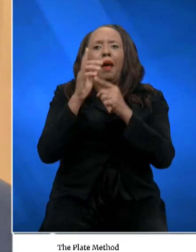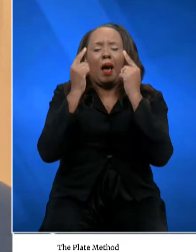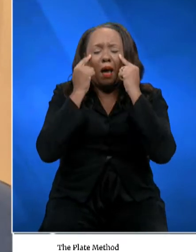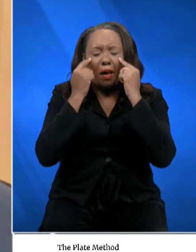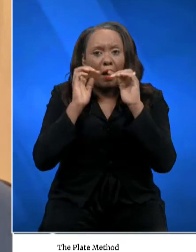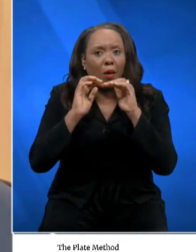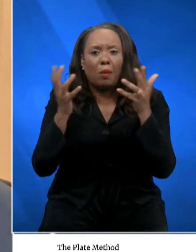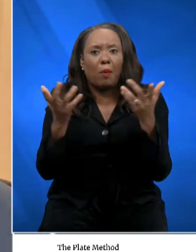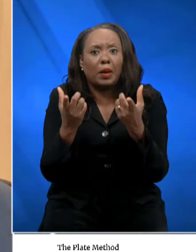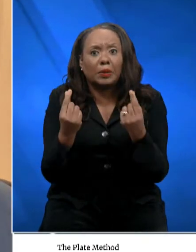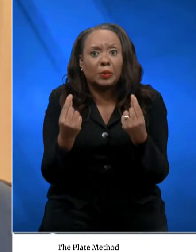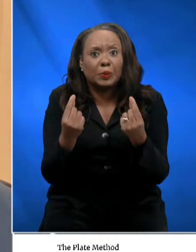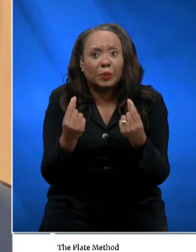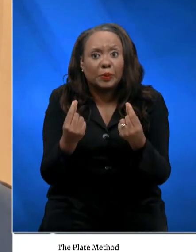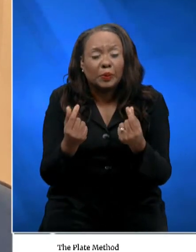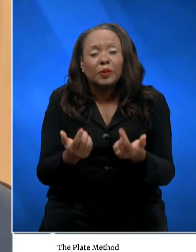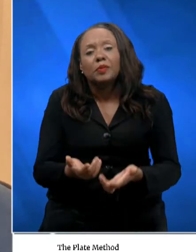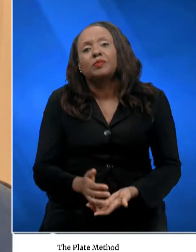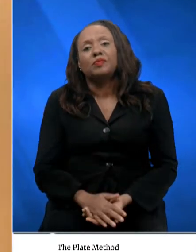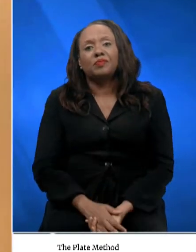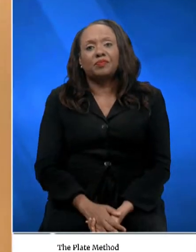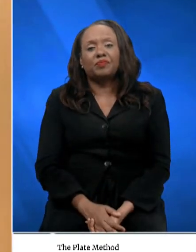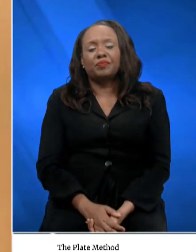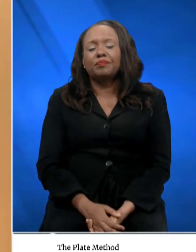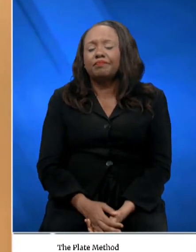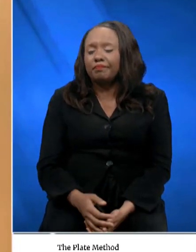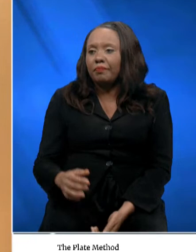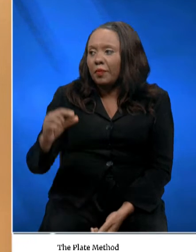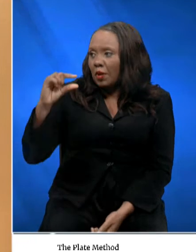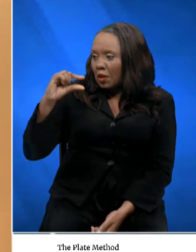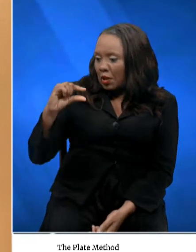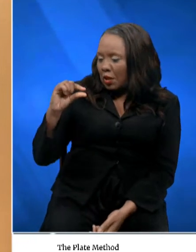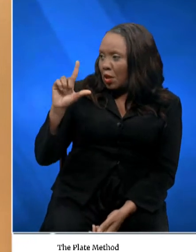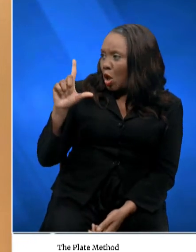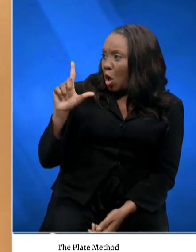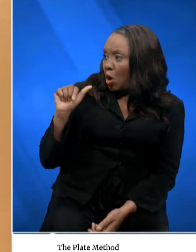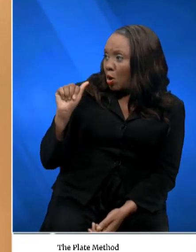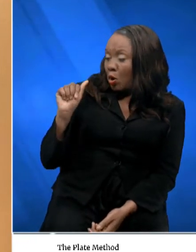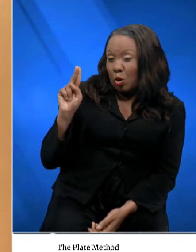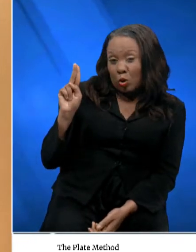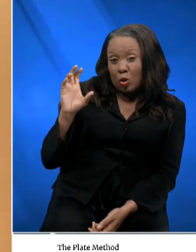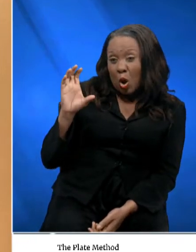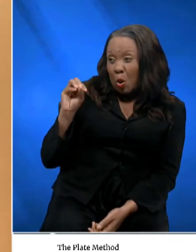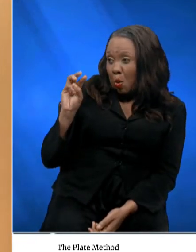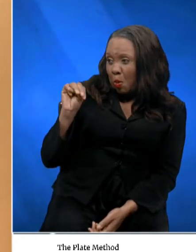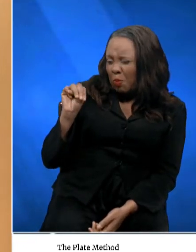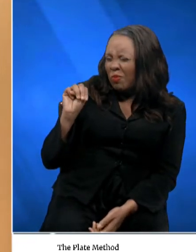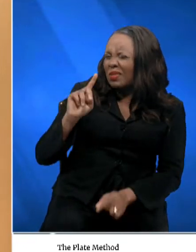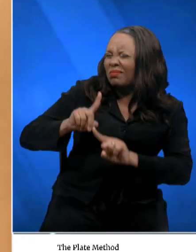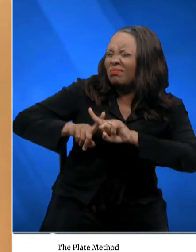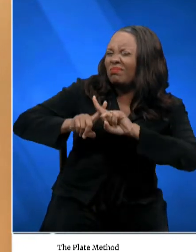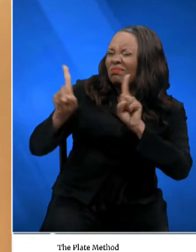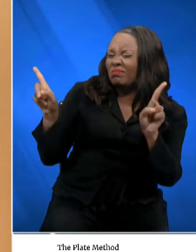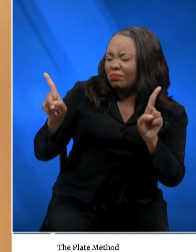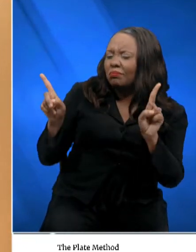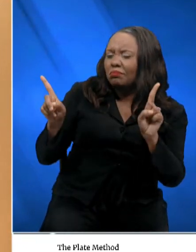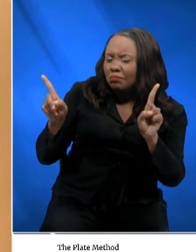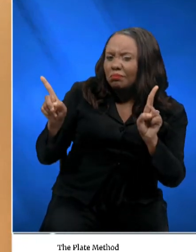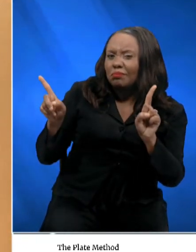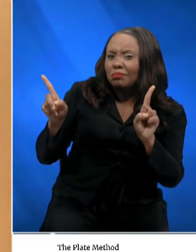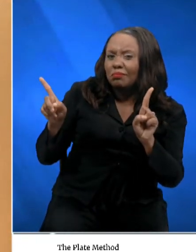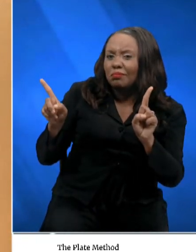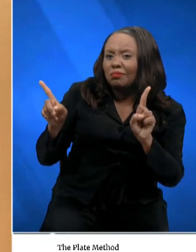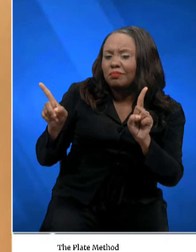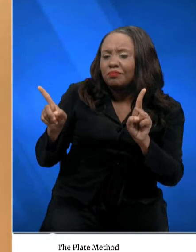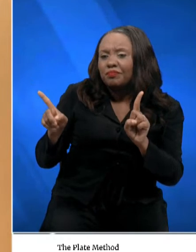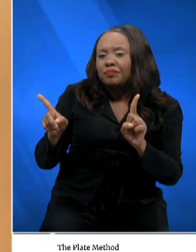Well, so glaucoma secondary to diabetic eye disease is slightly different. What happens is you have these